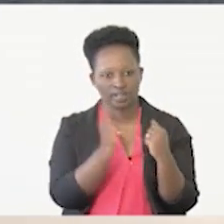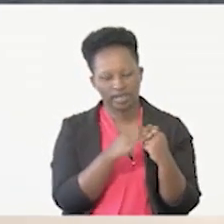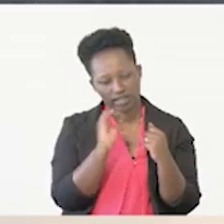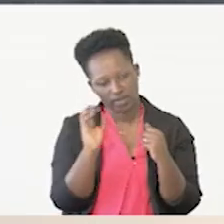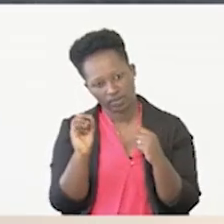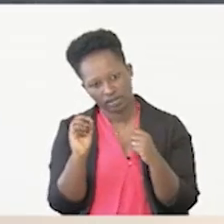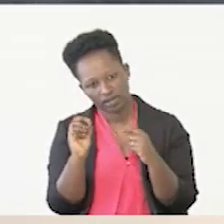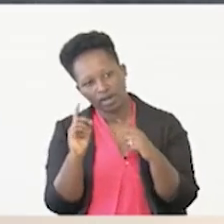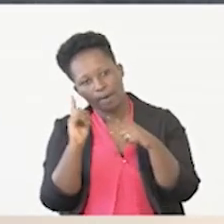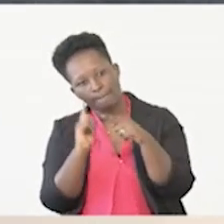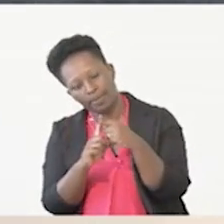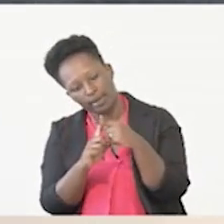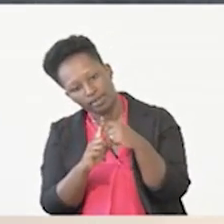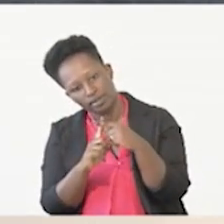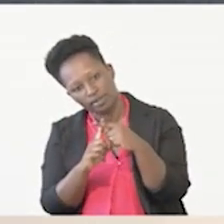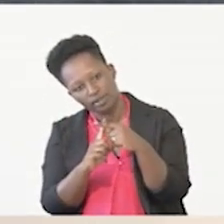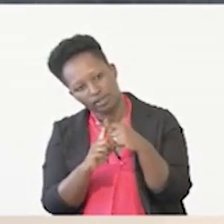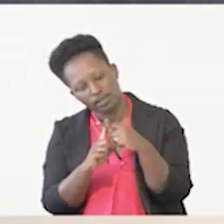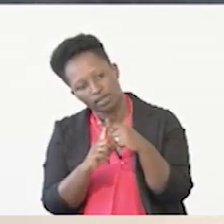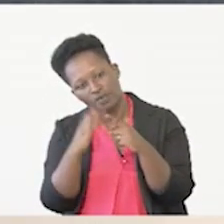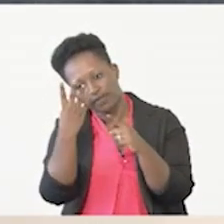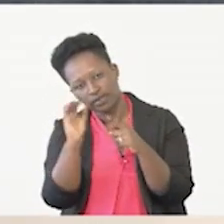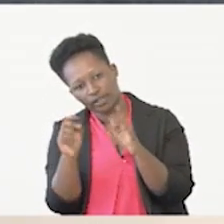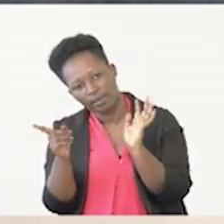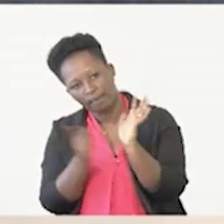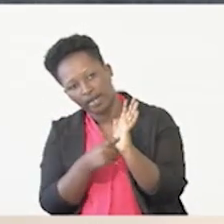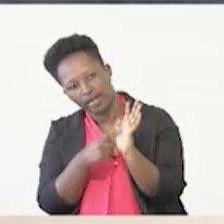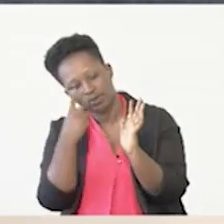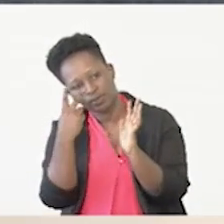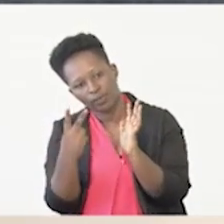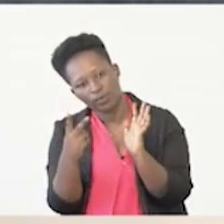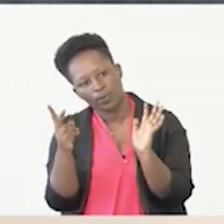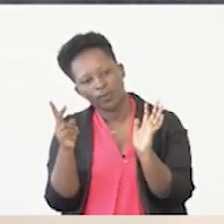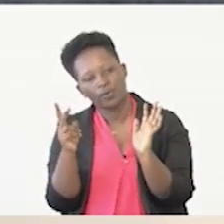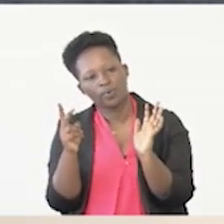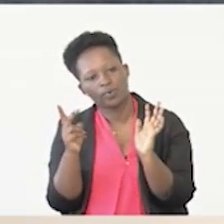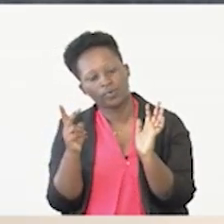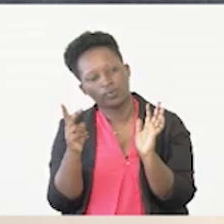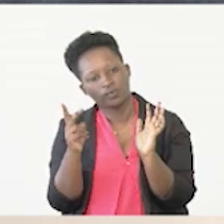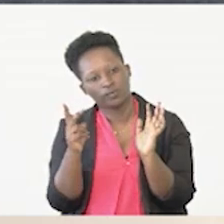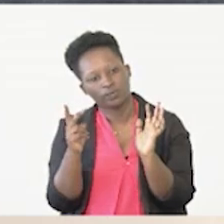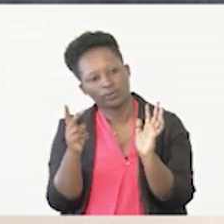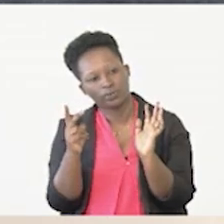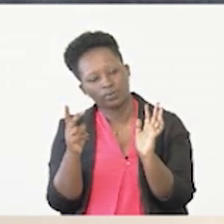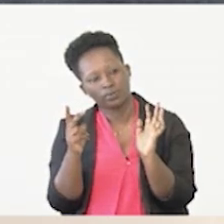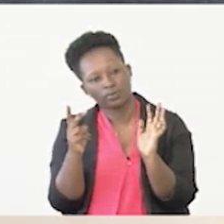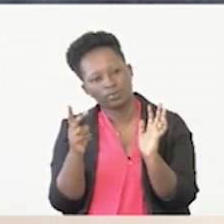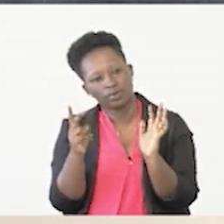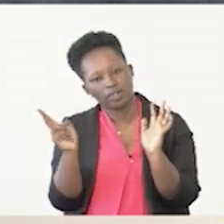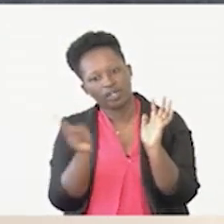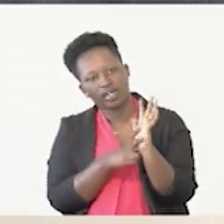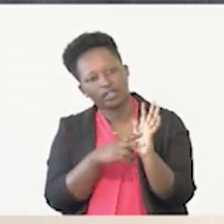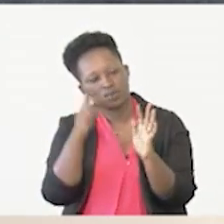4,800, then you add 40, then you subtract 2. So how do you